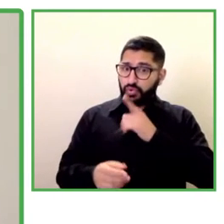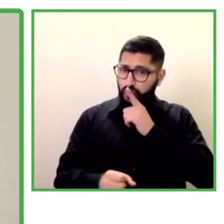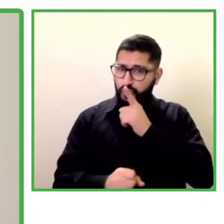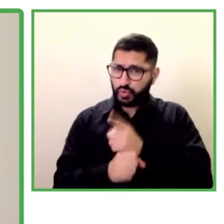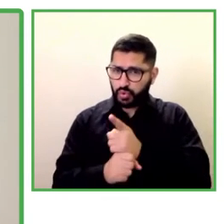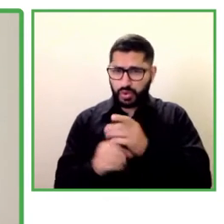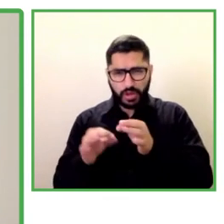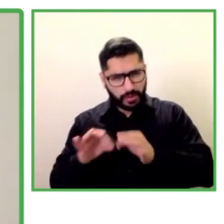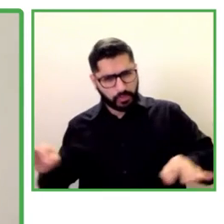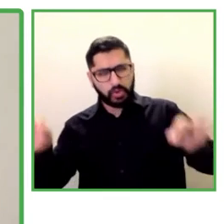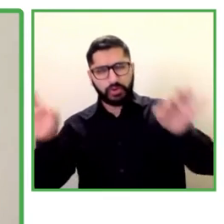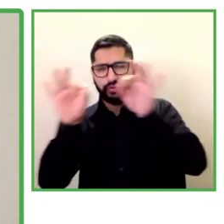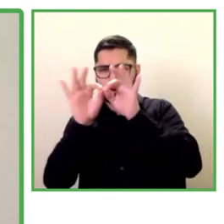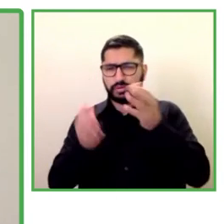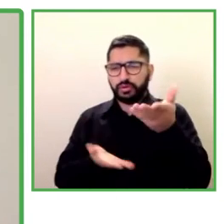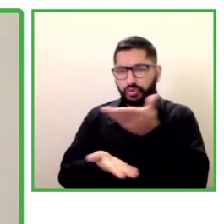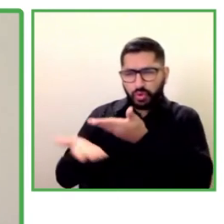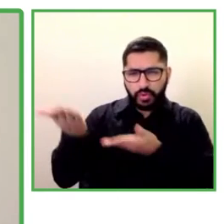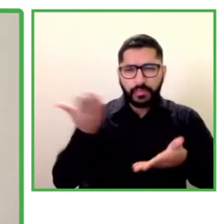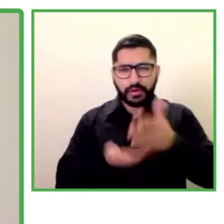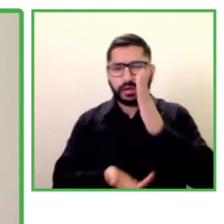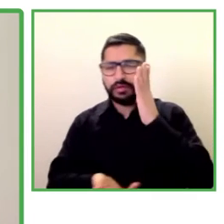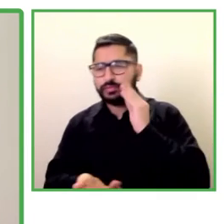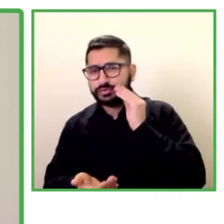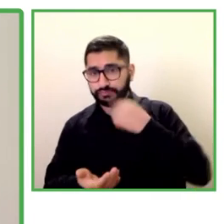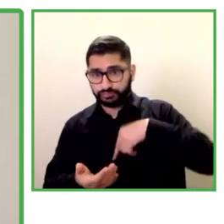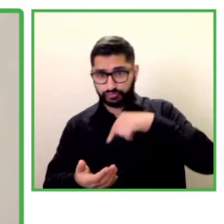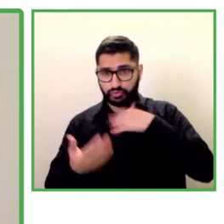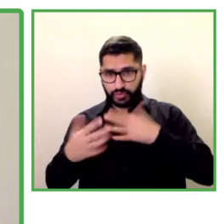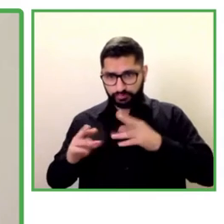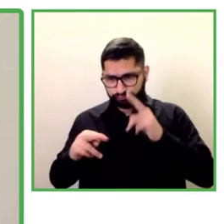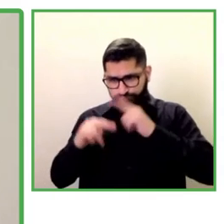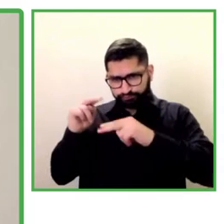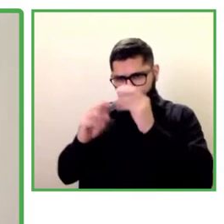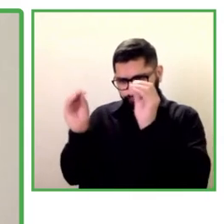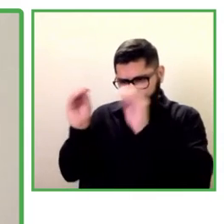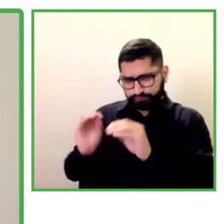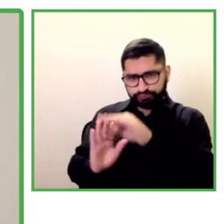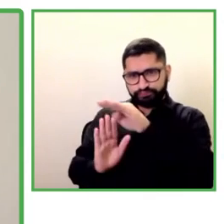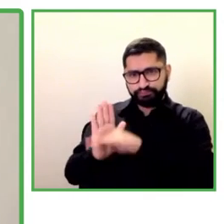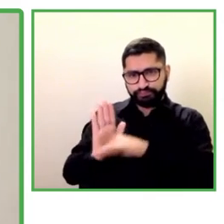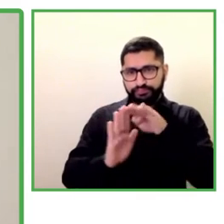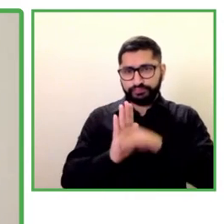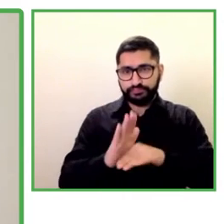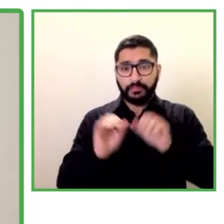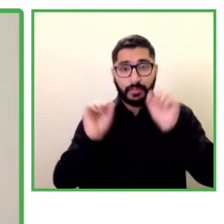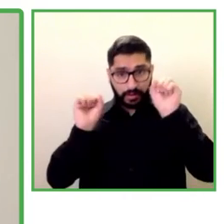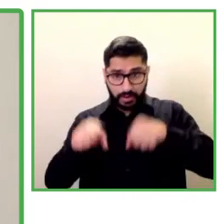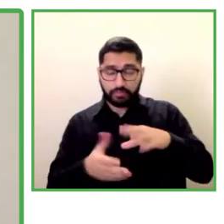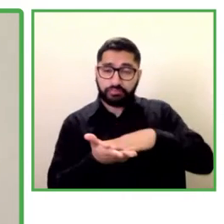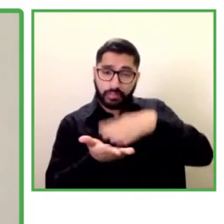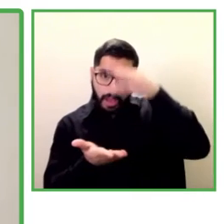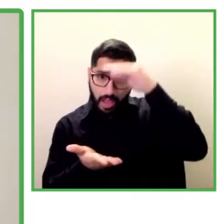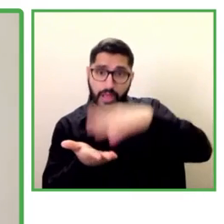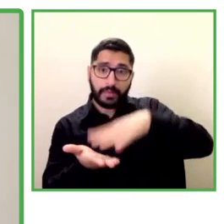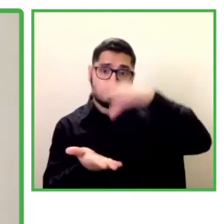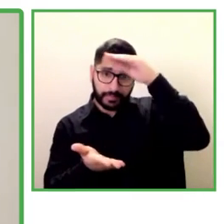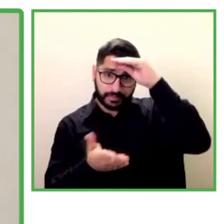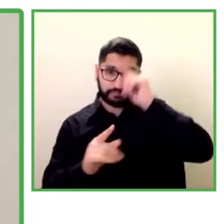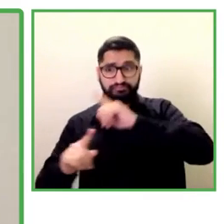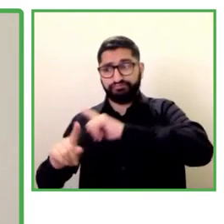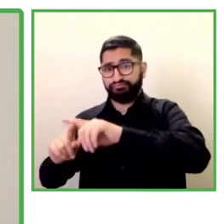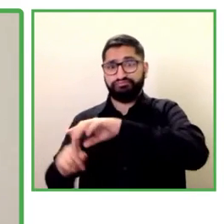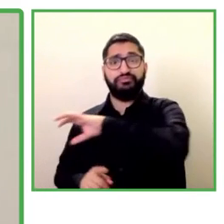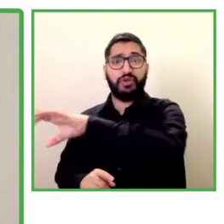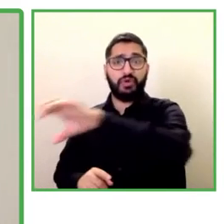to share what we are doing and, being able to learn also from what the other networks are doing in